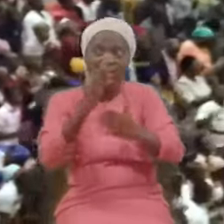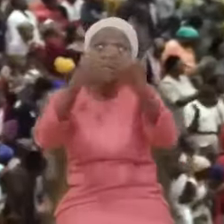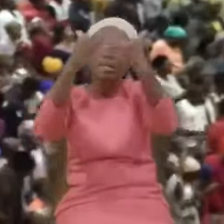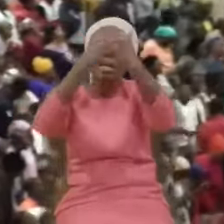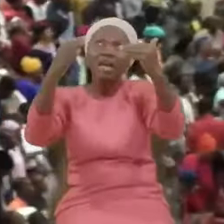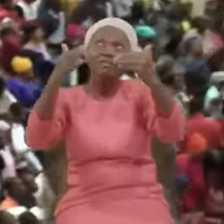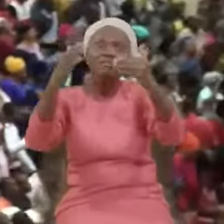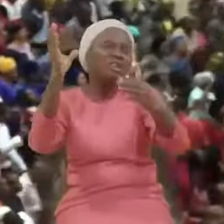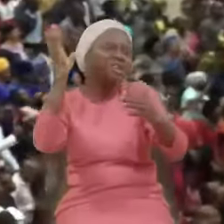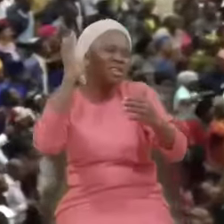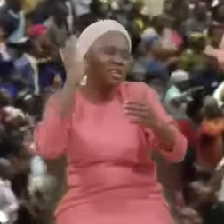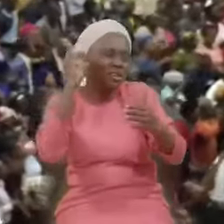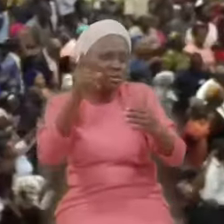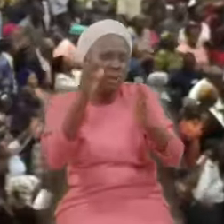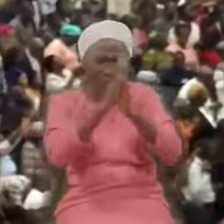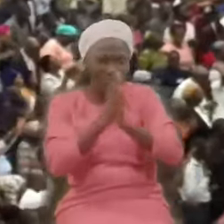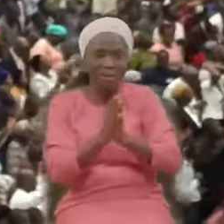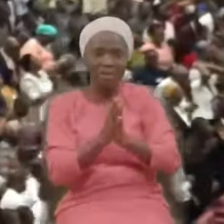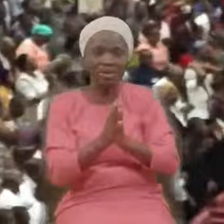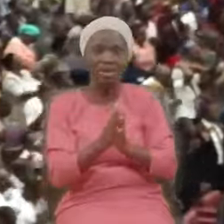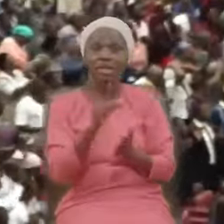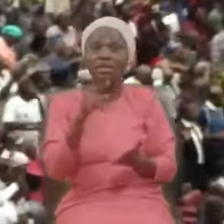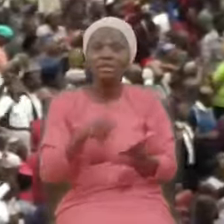of recovery.